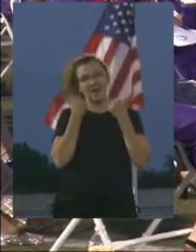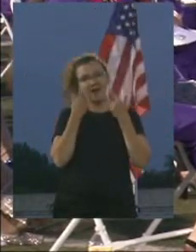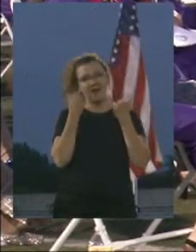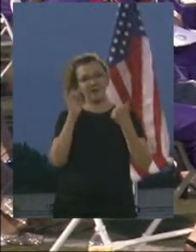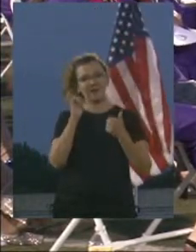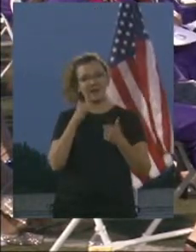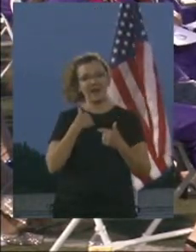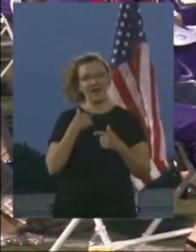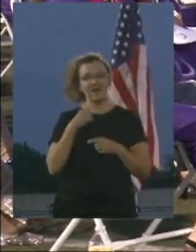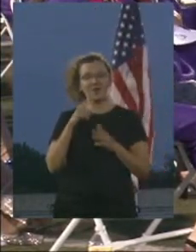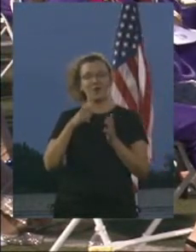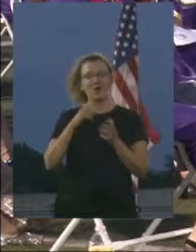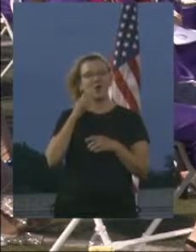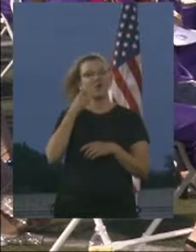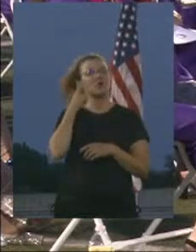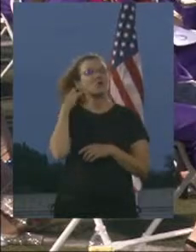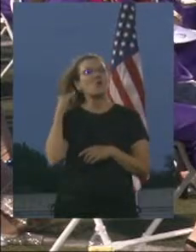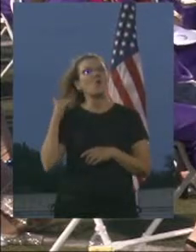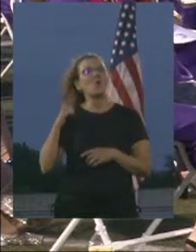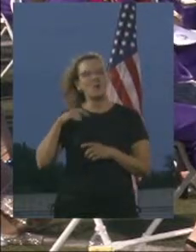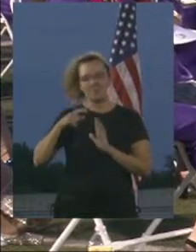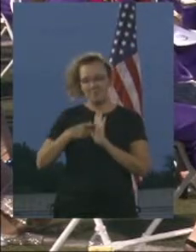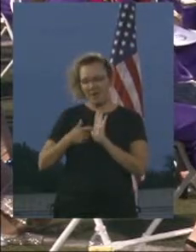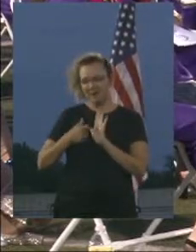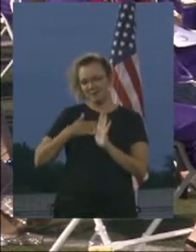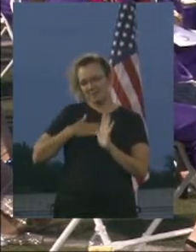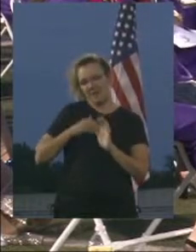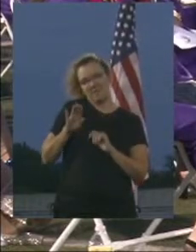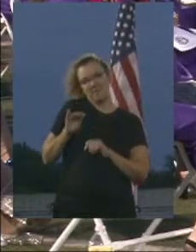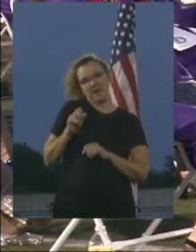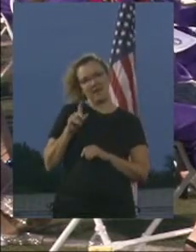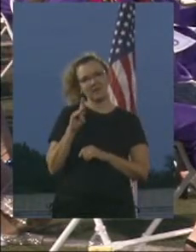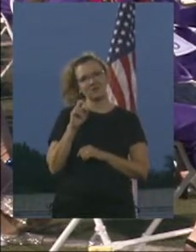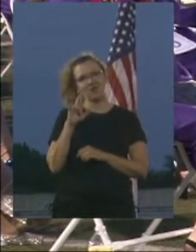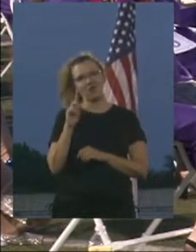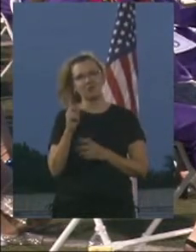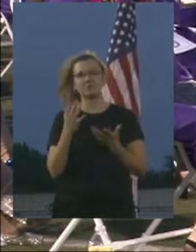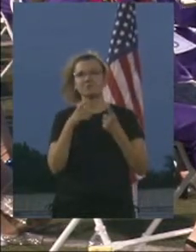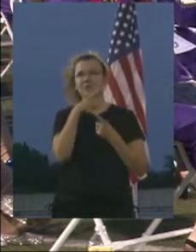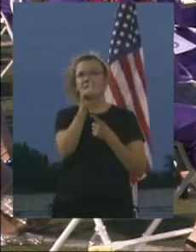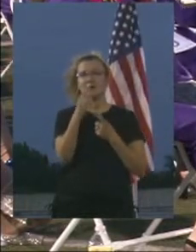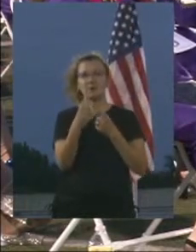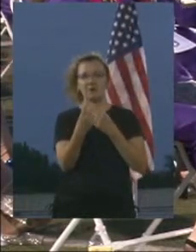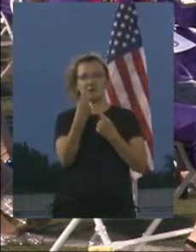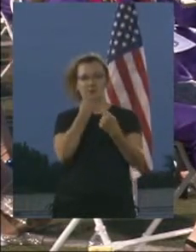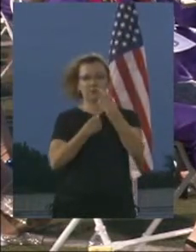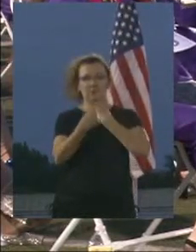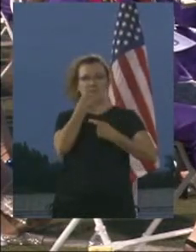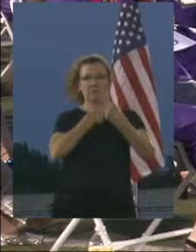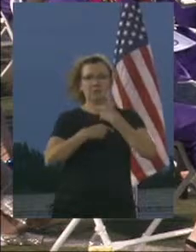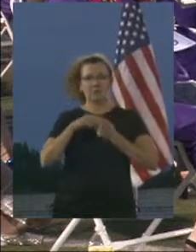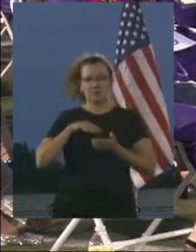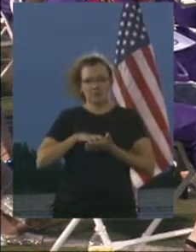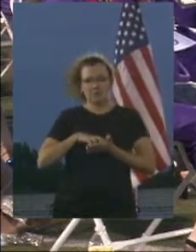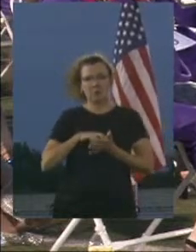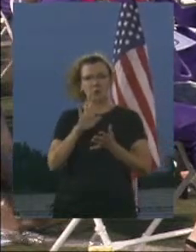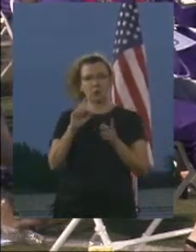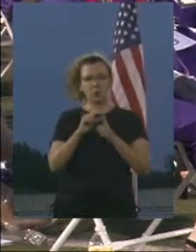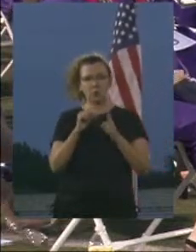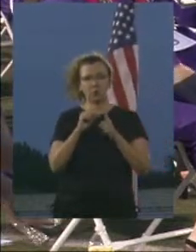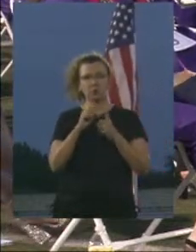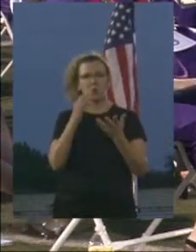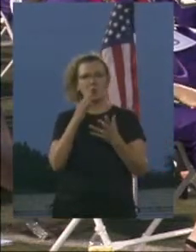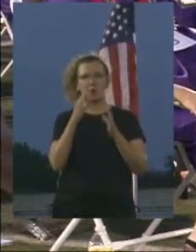gold mines digging in my own backyard. You may weaken me with your words. You may cut me with